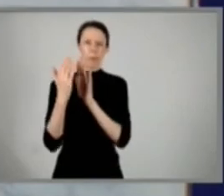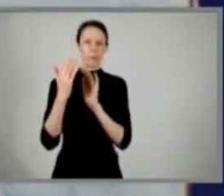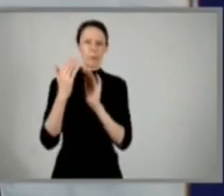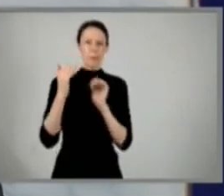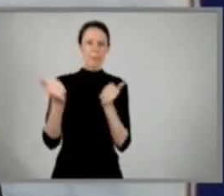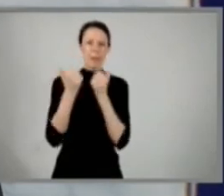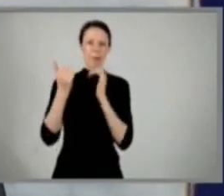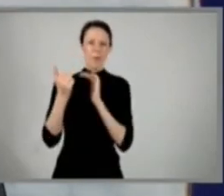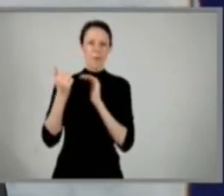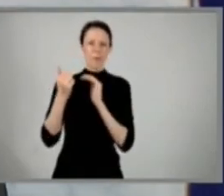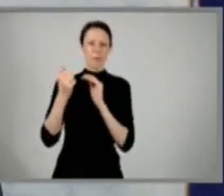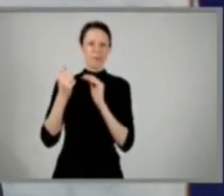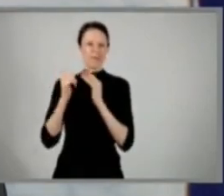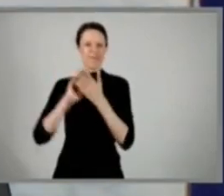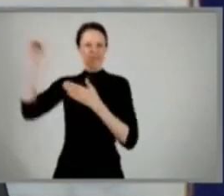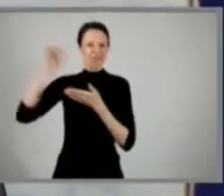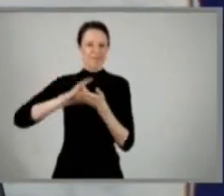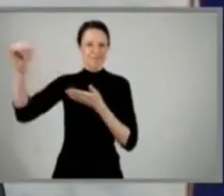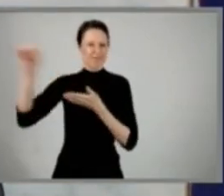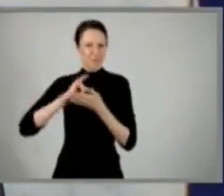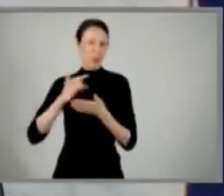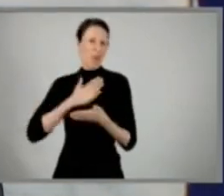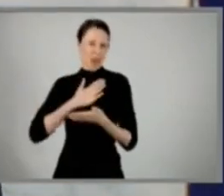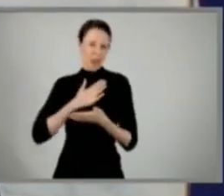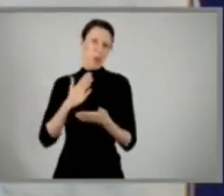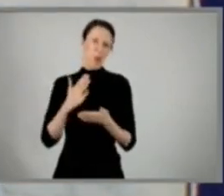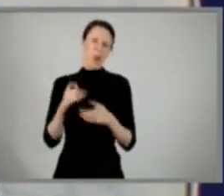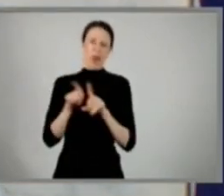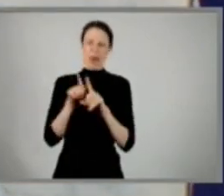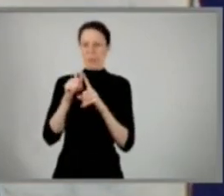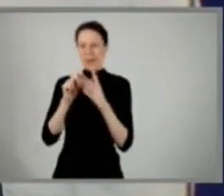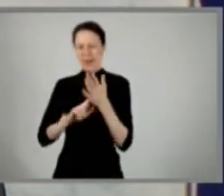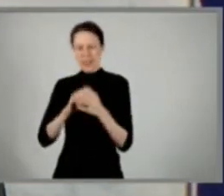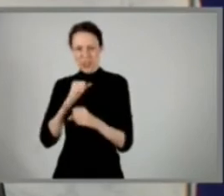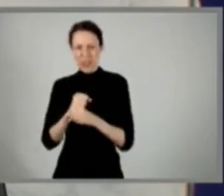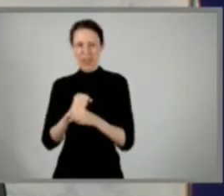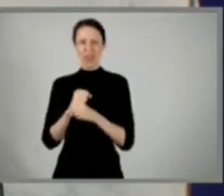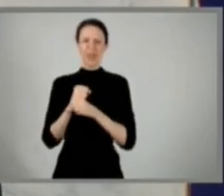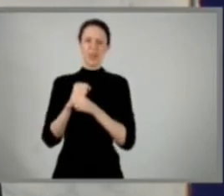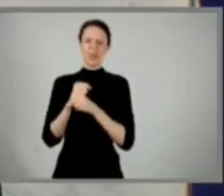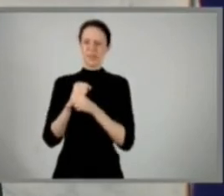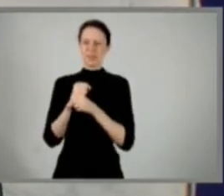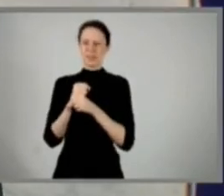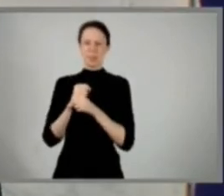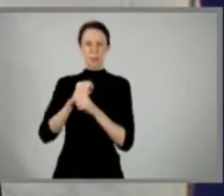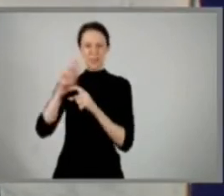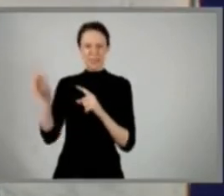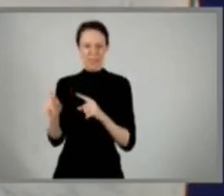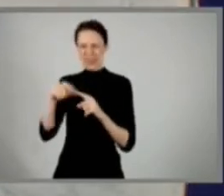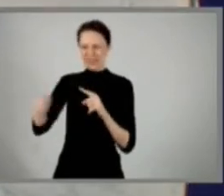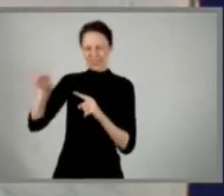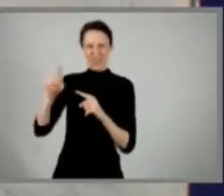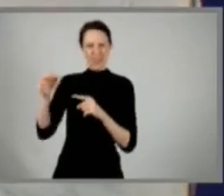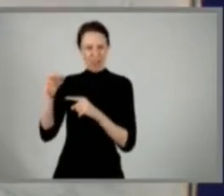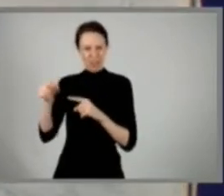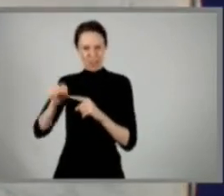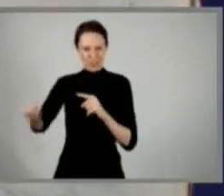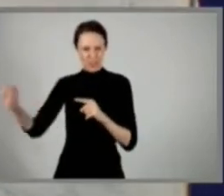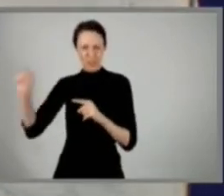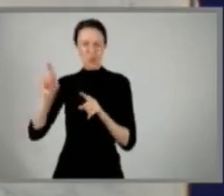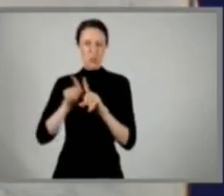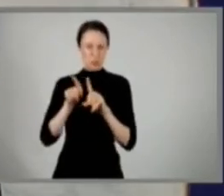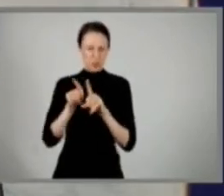visiting next week, but also the Pacific, where they've had a very different experience of the pandemic to other countries around the